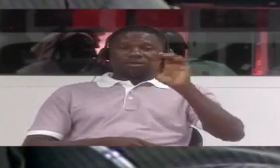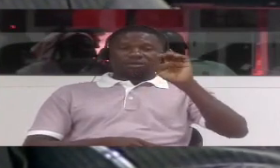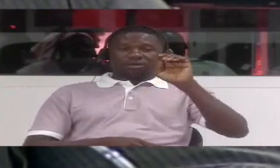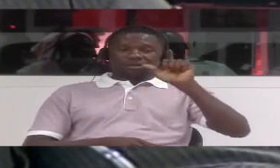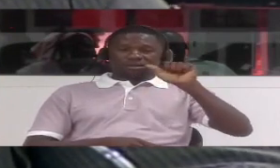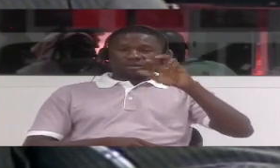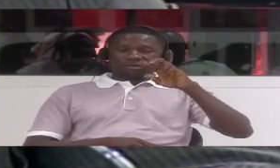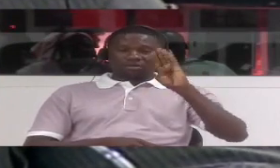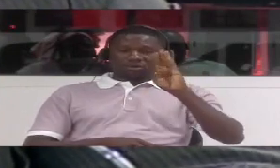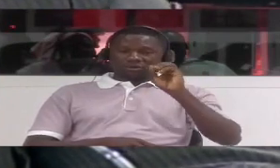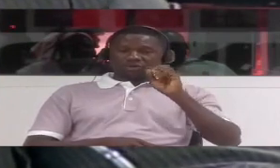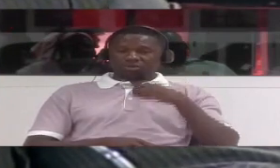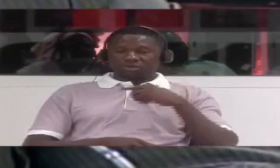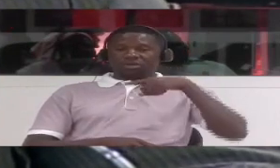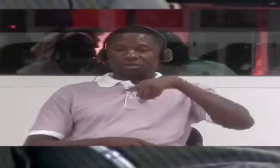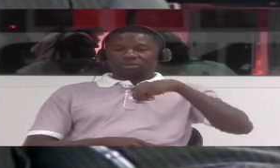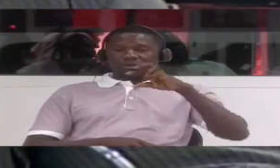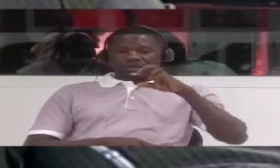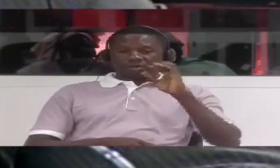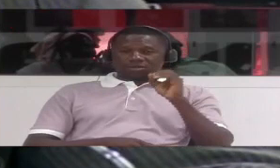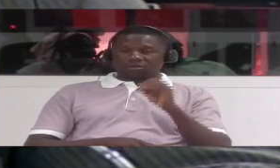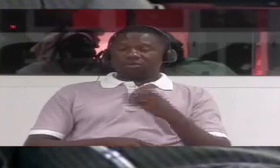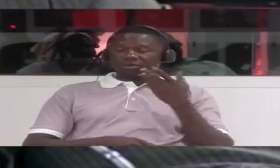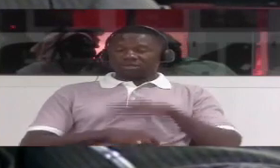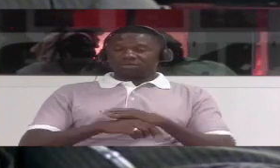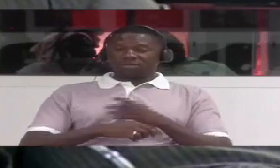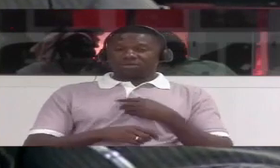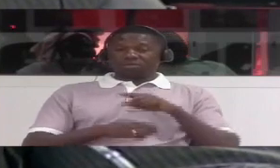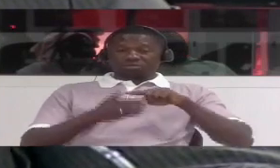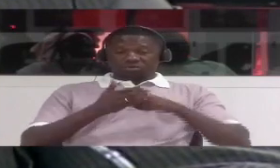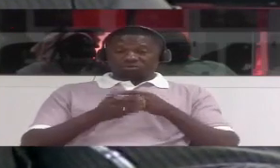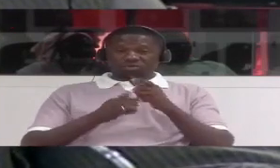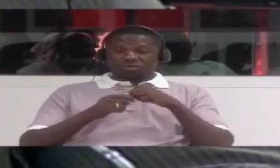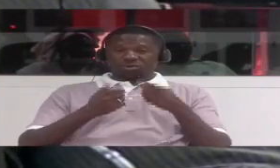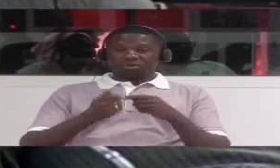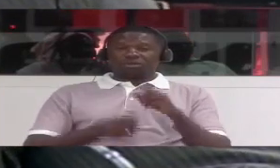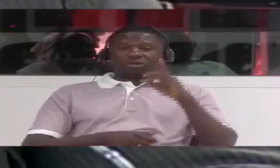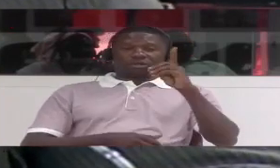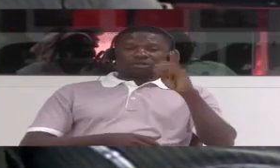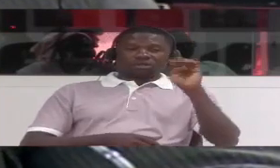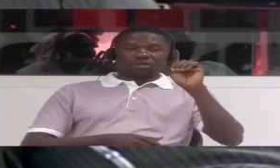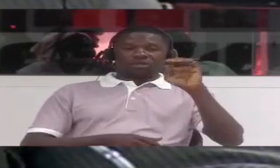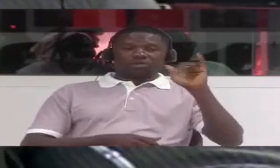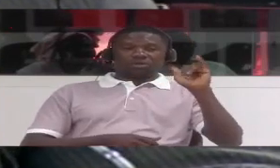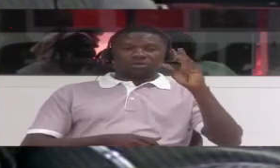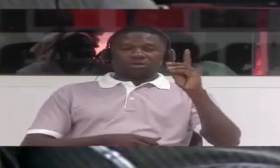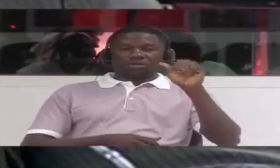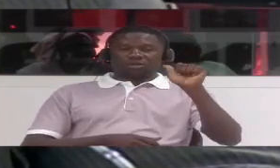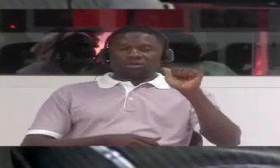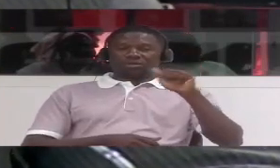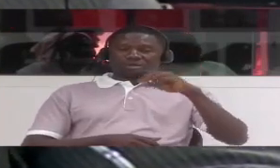Point newspaper. And the Point, of course, was Deda's paper. So that was just prelude. That was